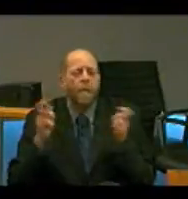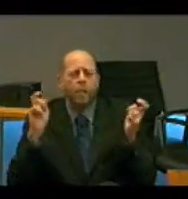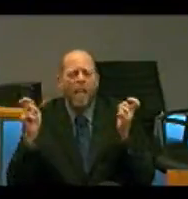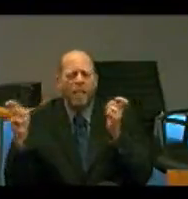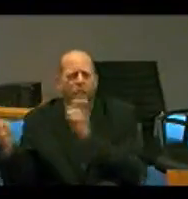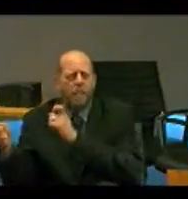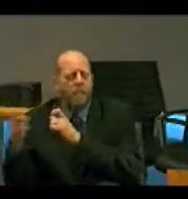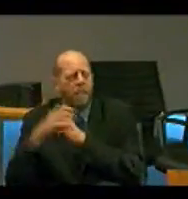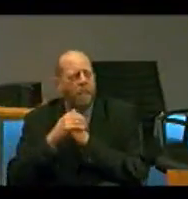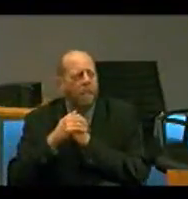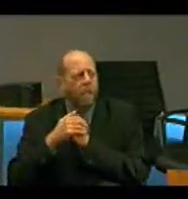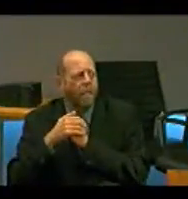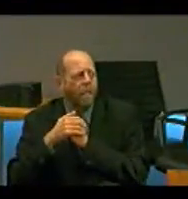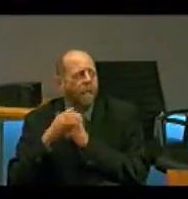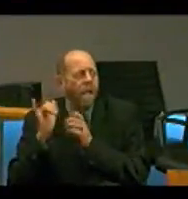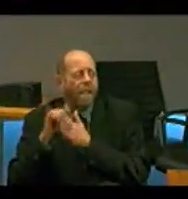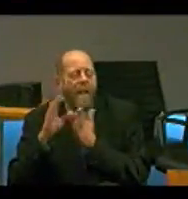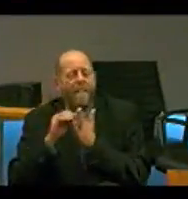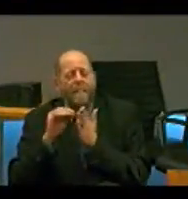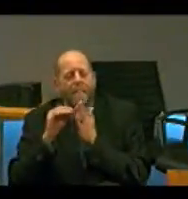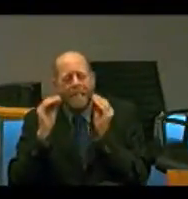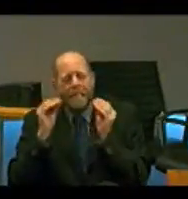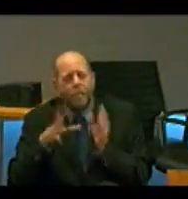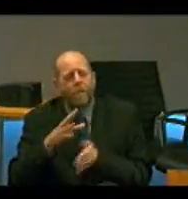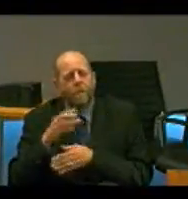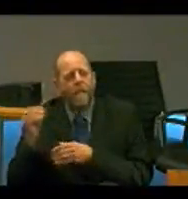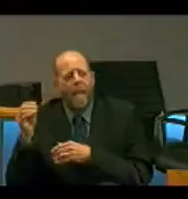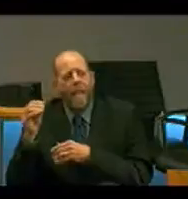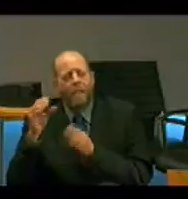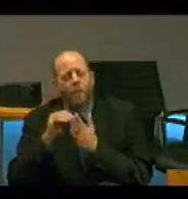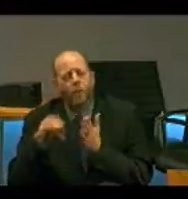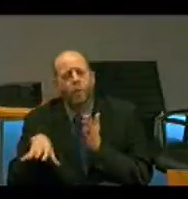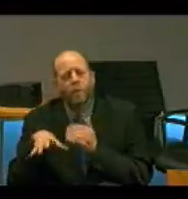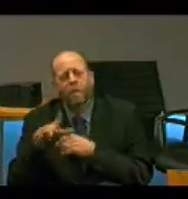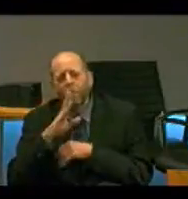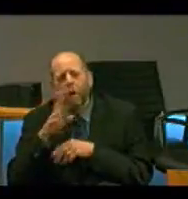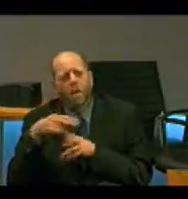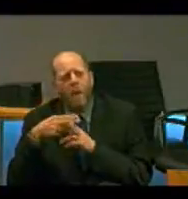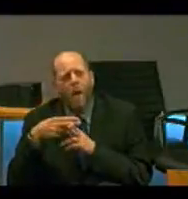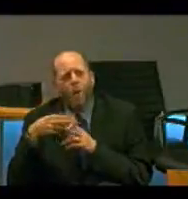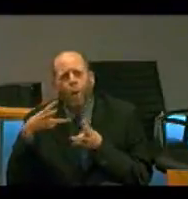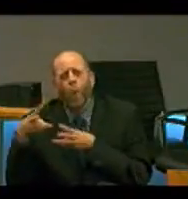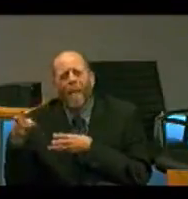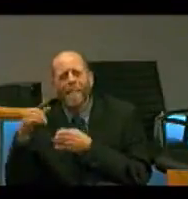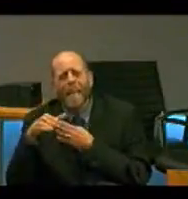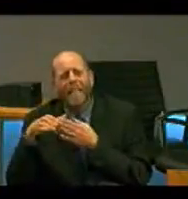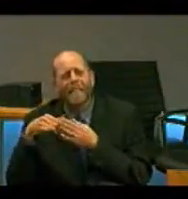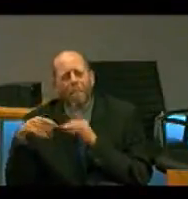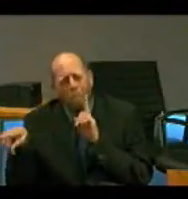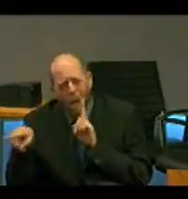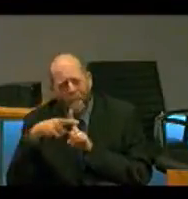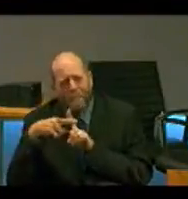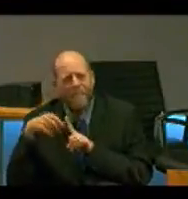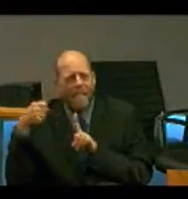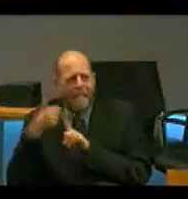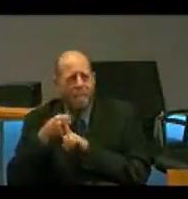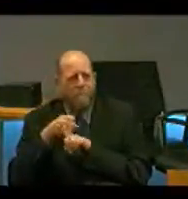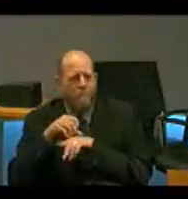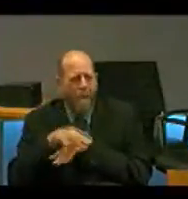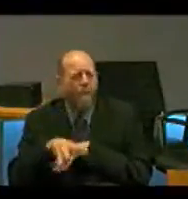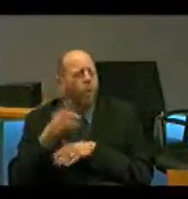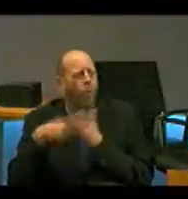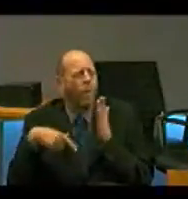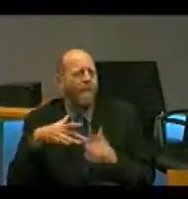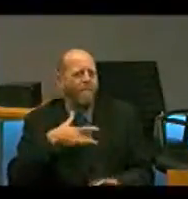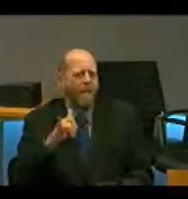changes, that teachers and students have talked about the ways in which that's positively impacted what they feel